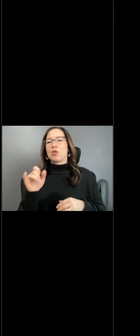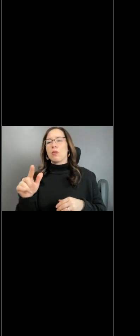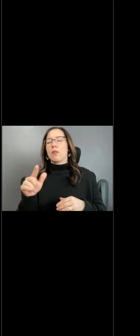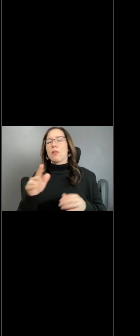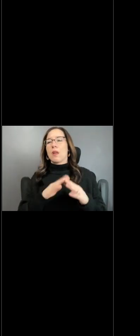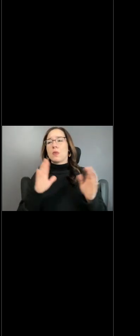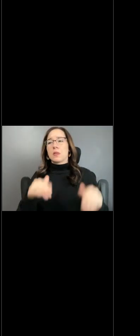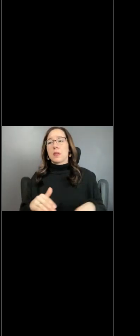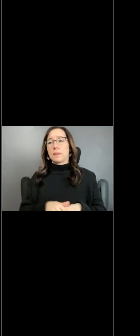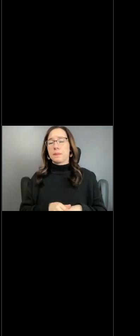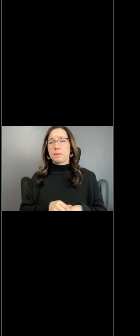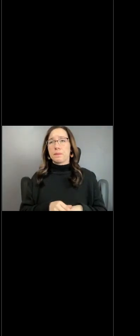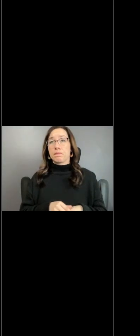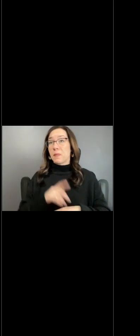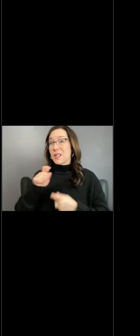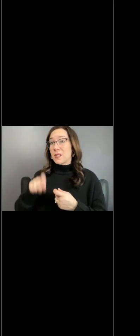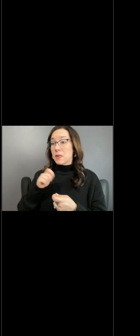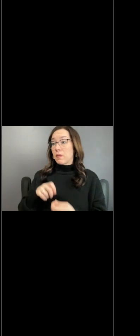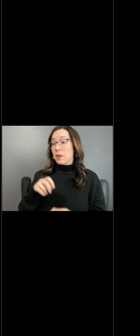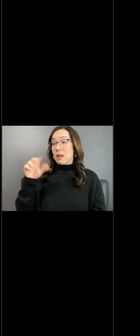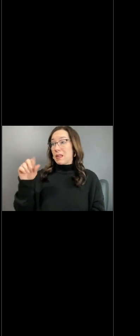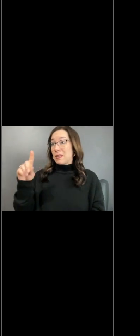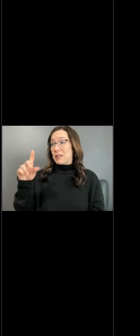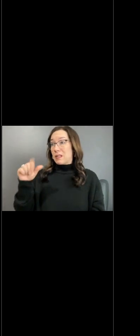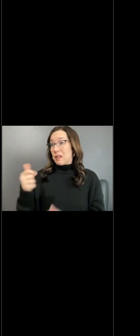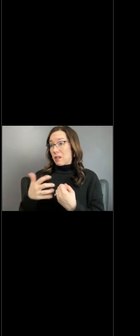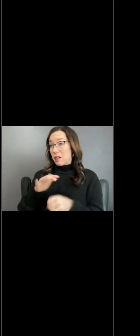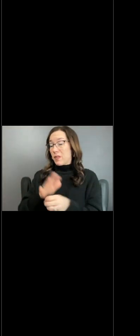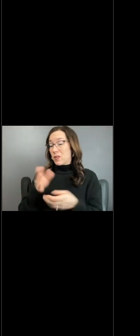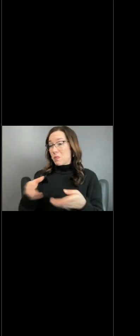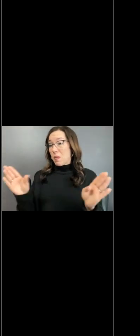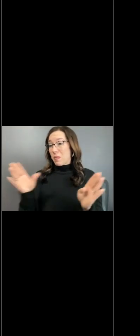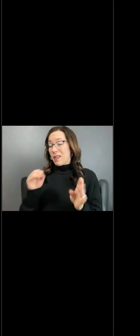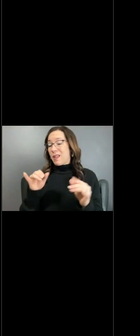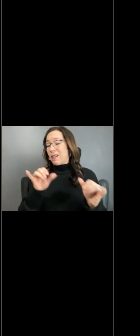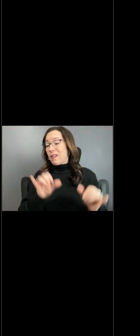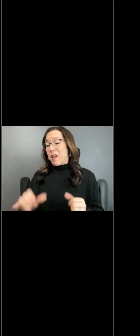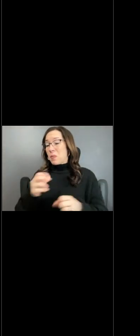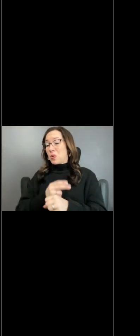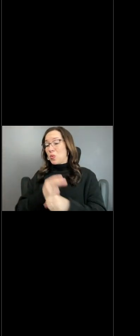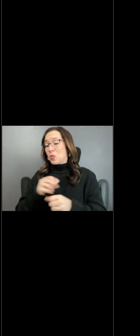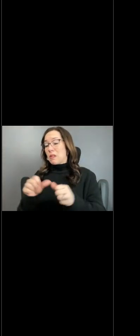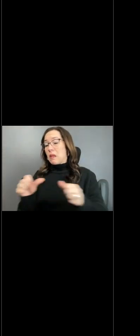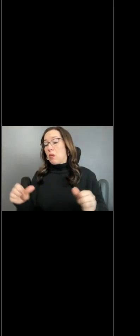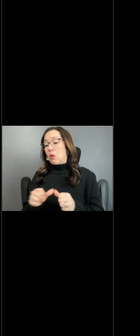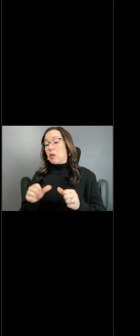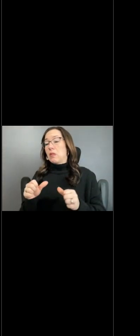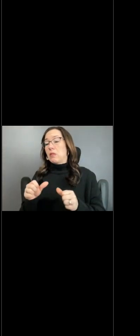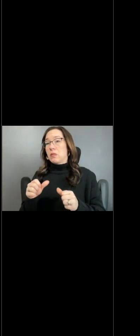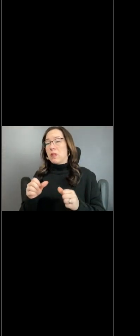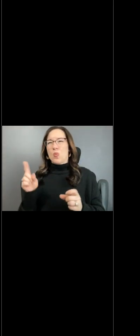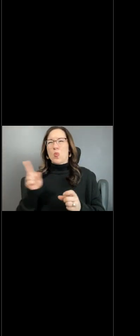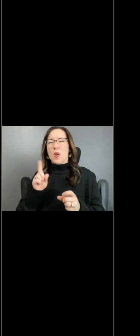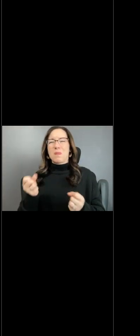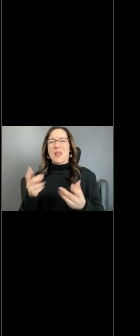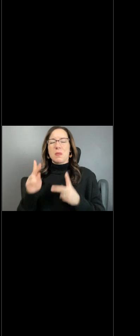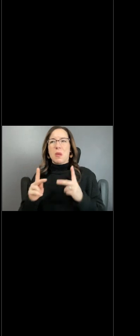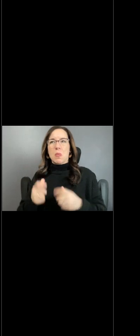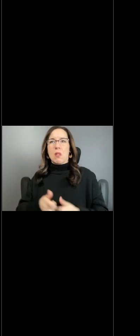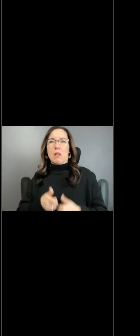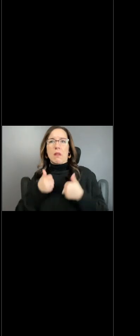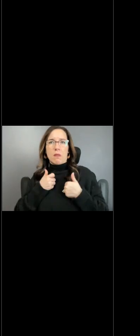Specifically, if the ADA covers public and common use areas of residential housing. In